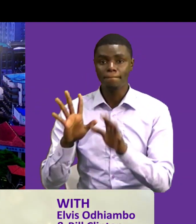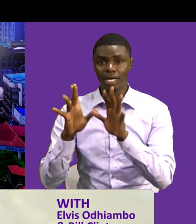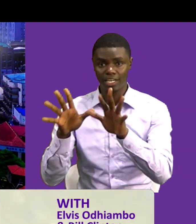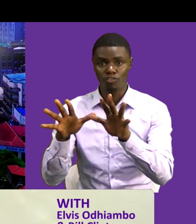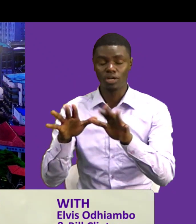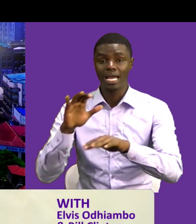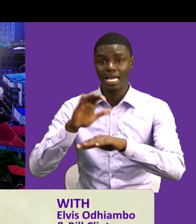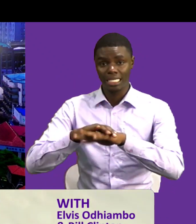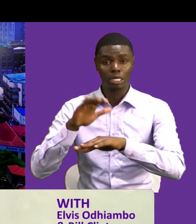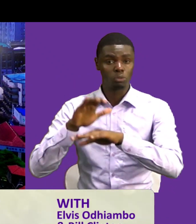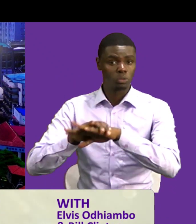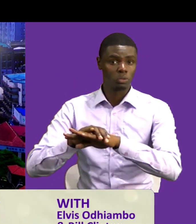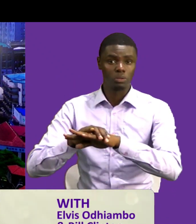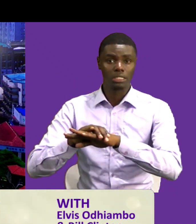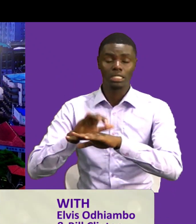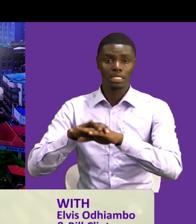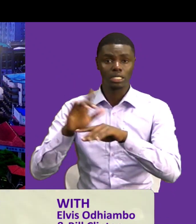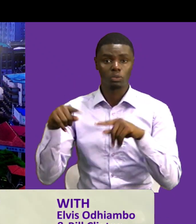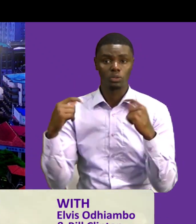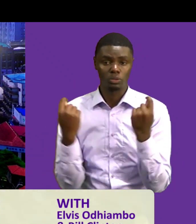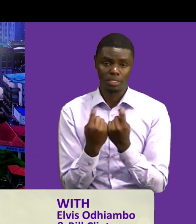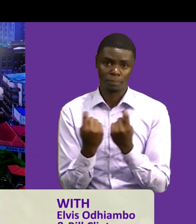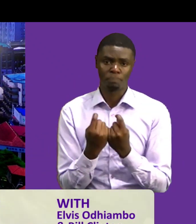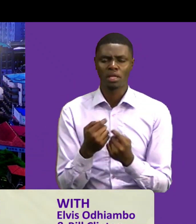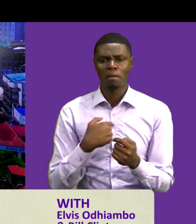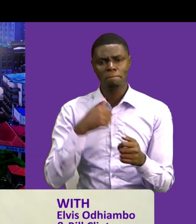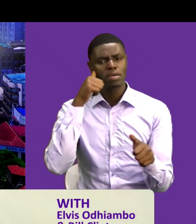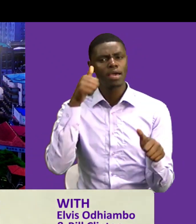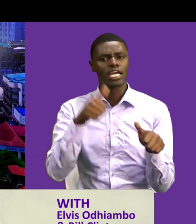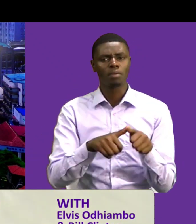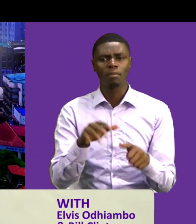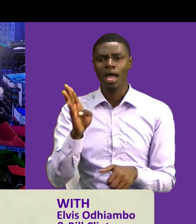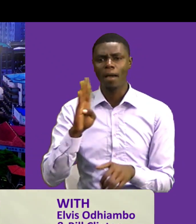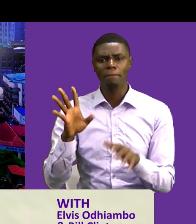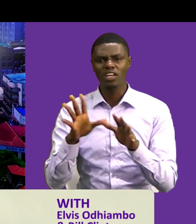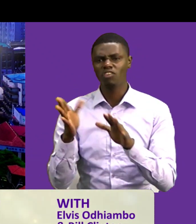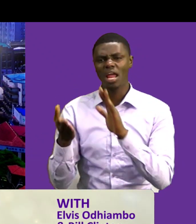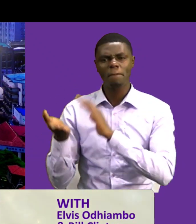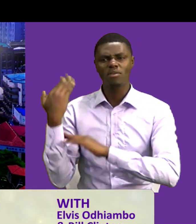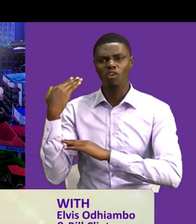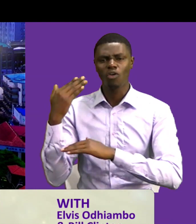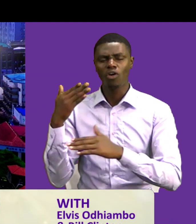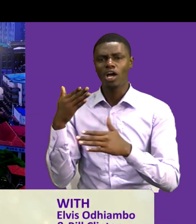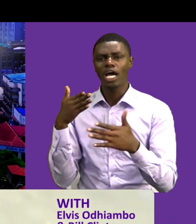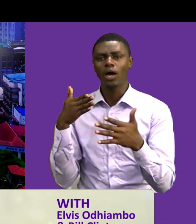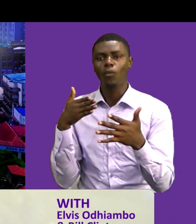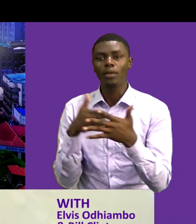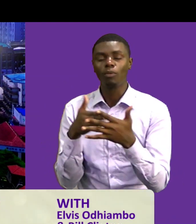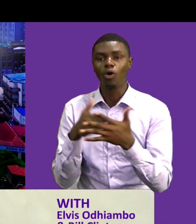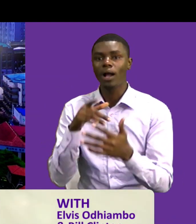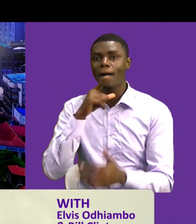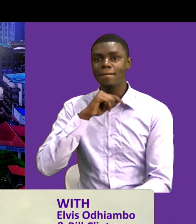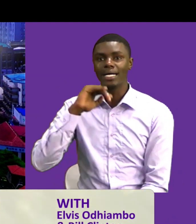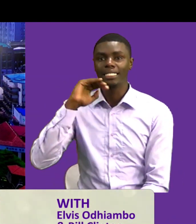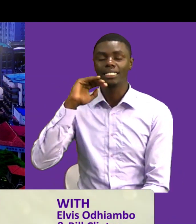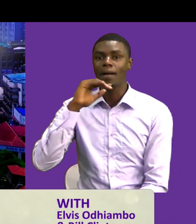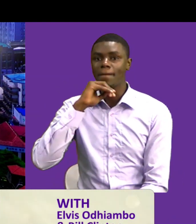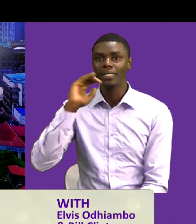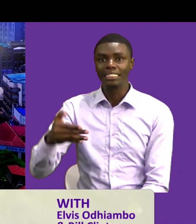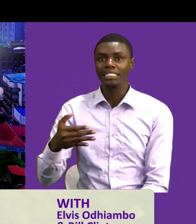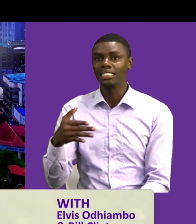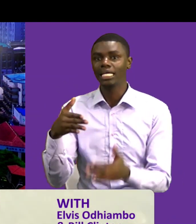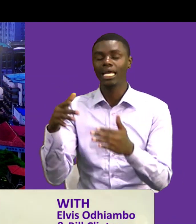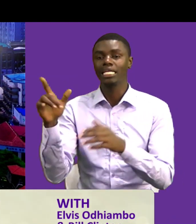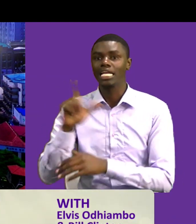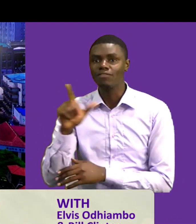is a good team. I remember Brentford sometimes stops Manchester City and the likes of Liverpool,